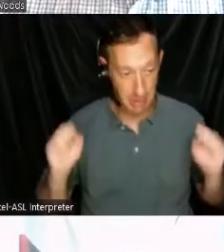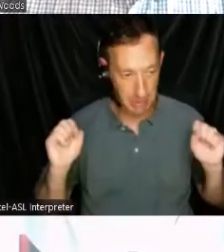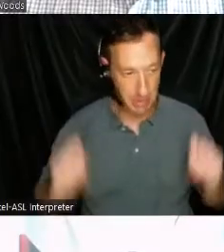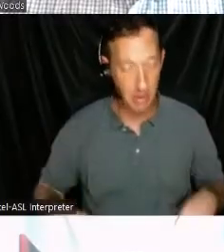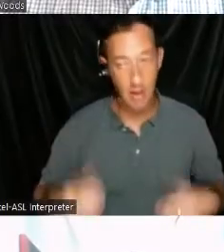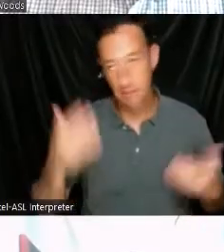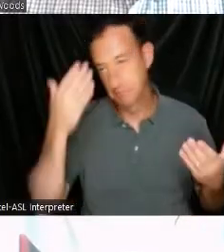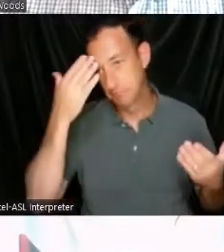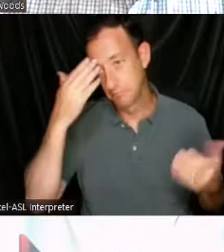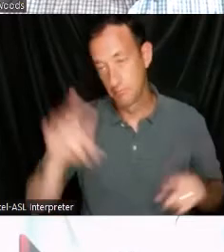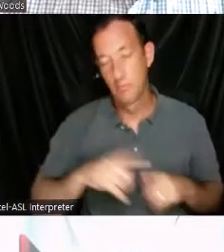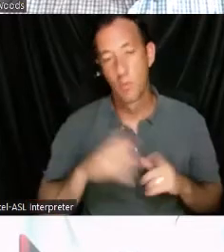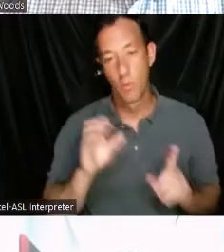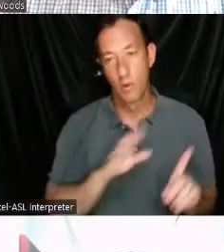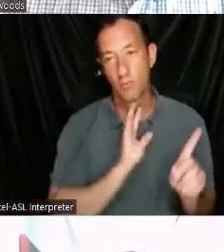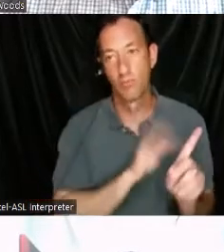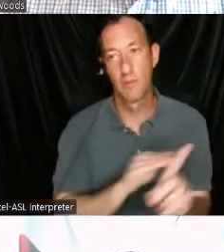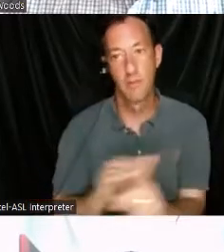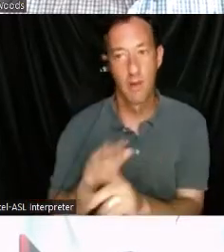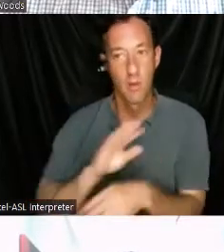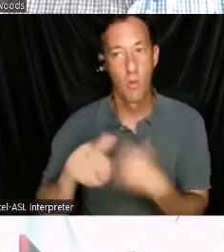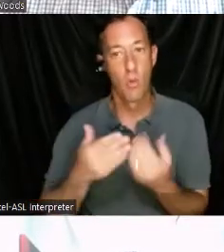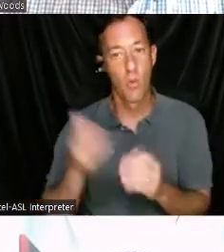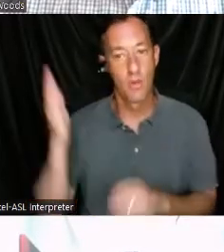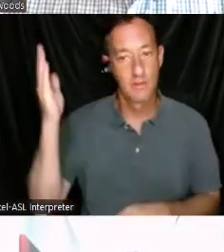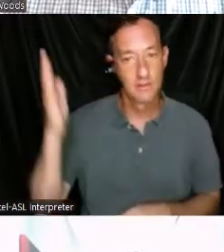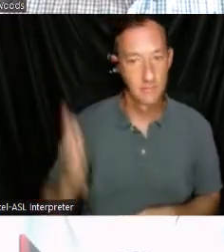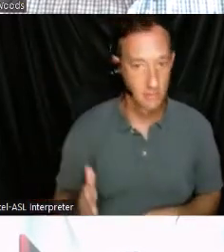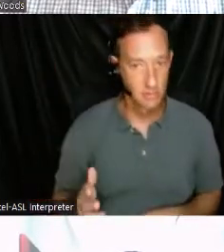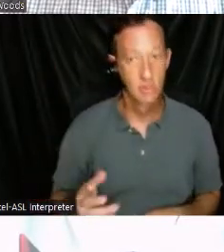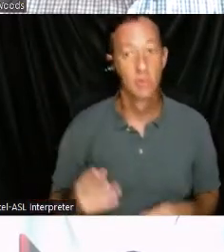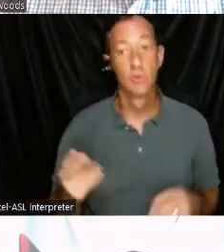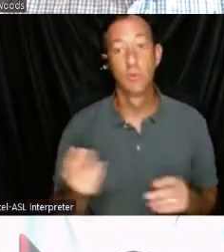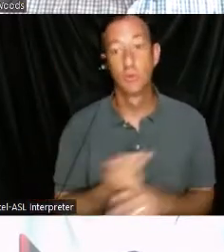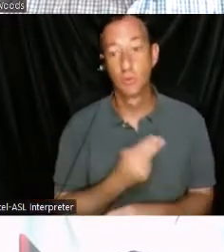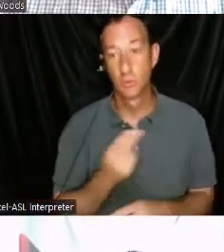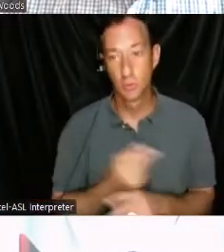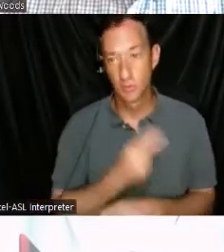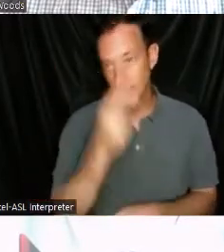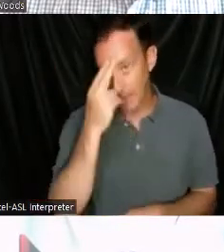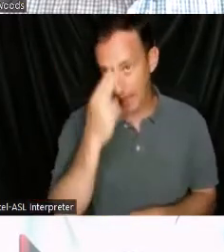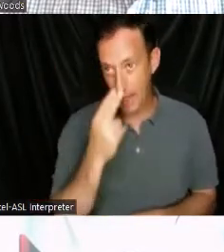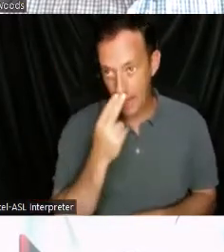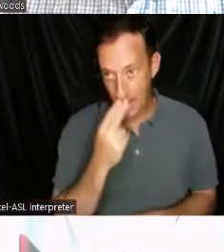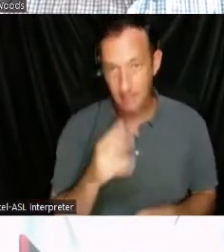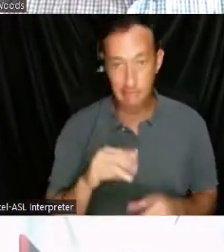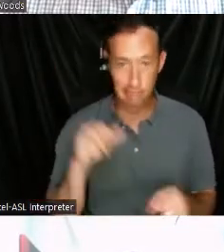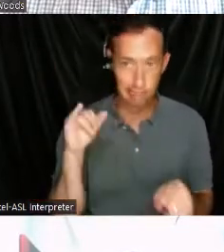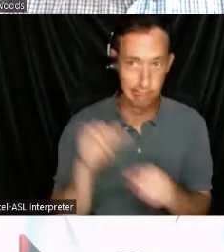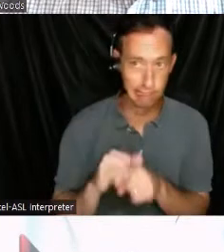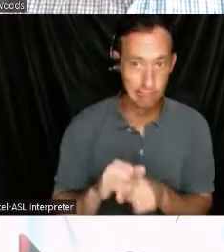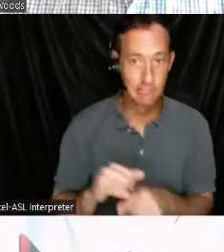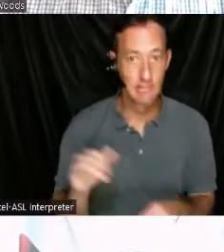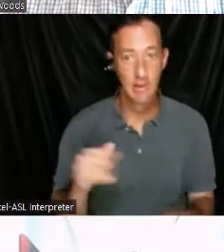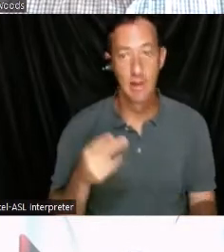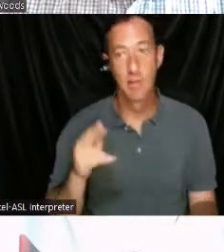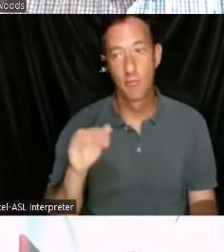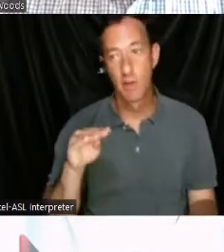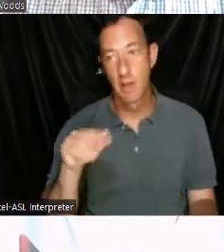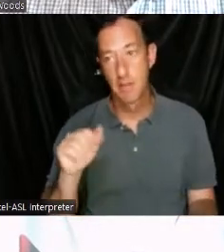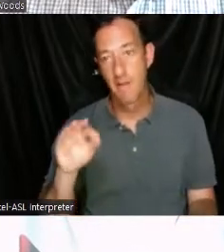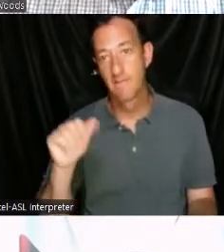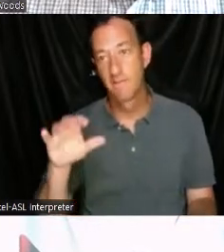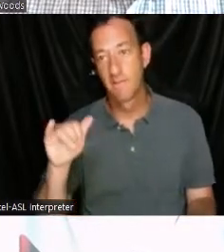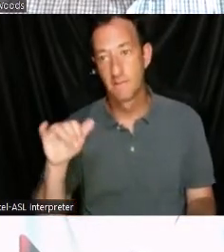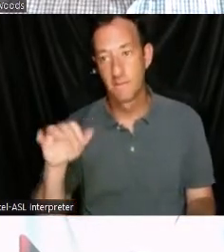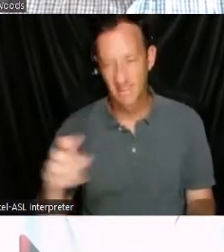I do want to remind all of our speakers to please, when at least using the Latin terms, if you're saying things like, you know, prima facie or something like that,